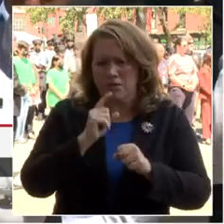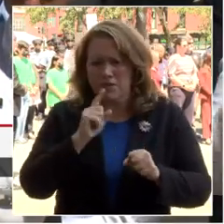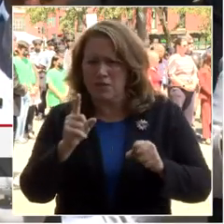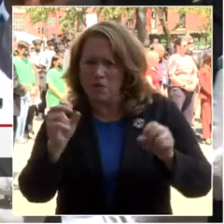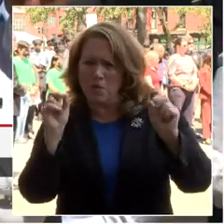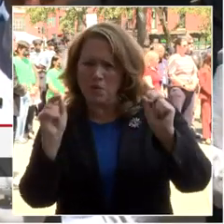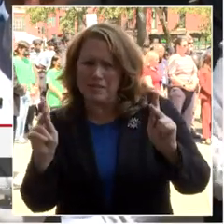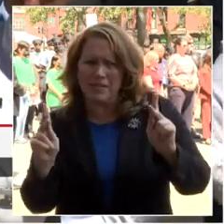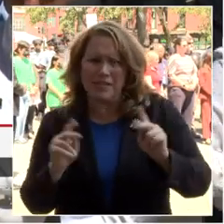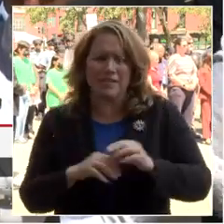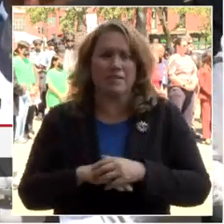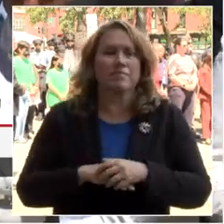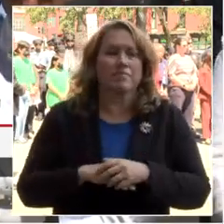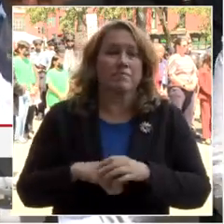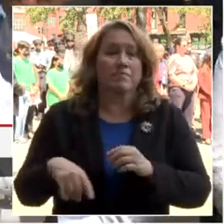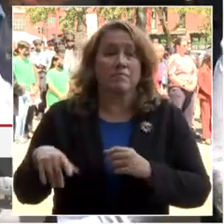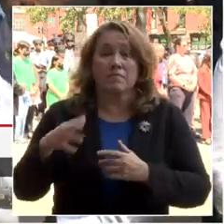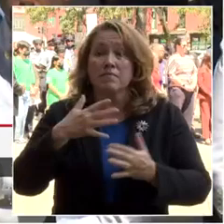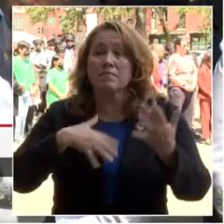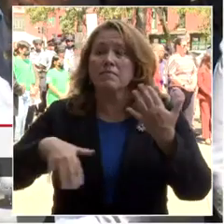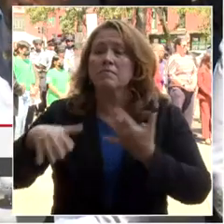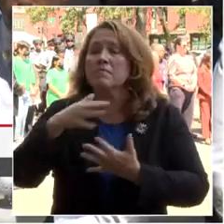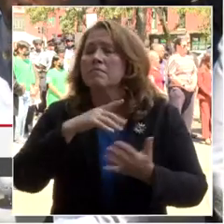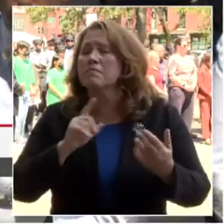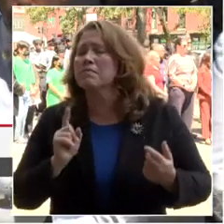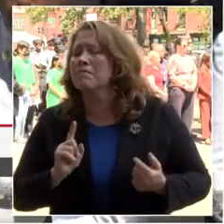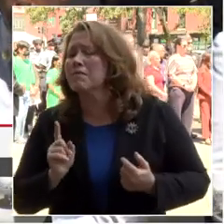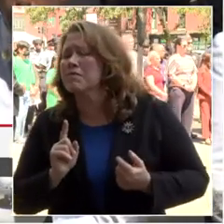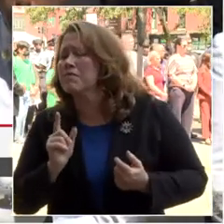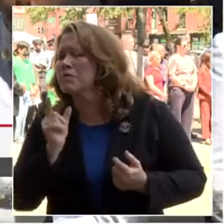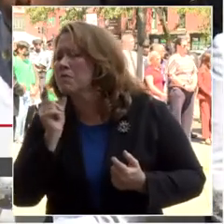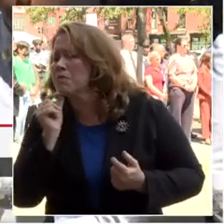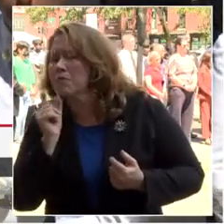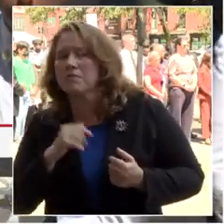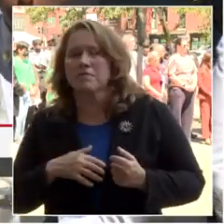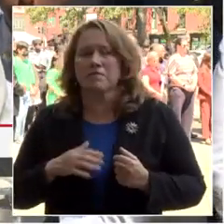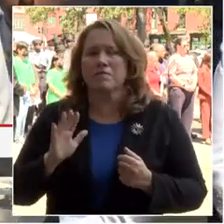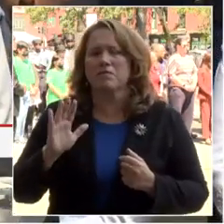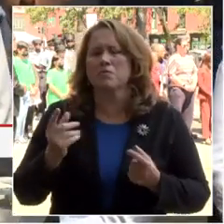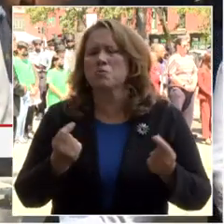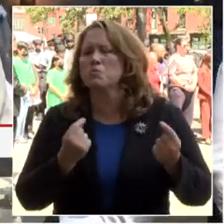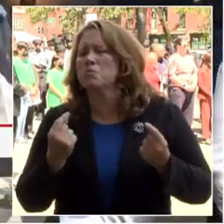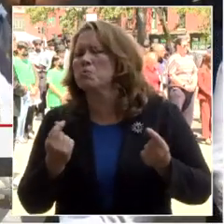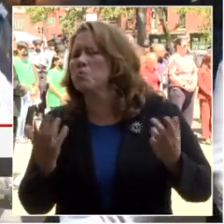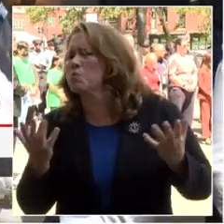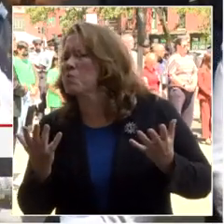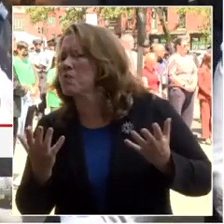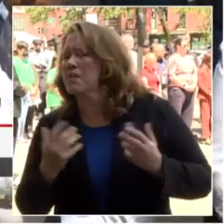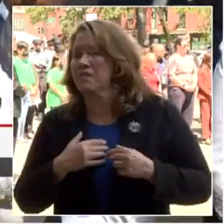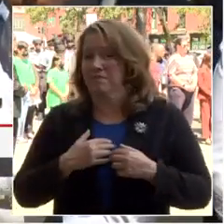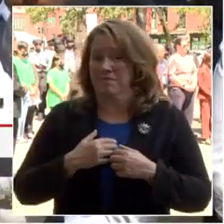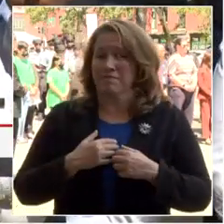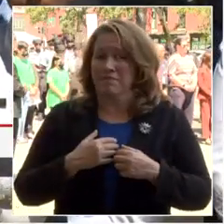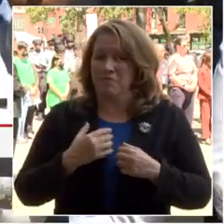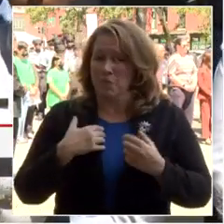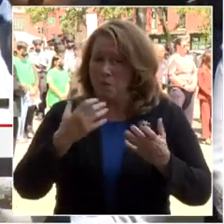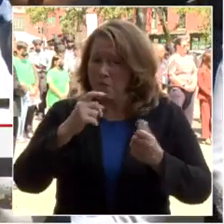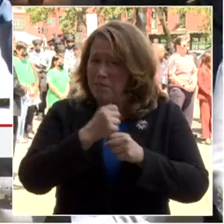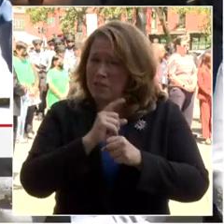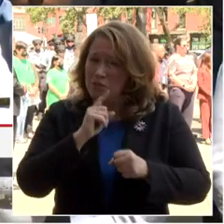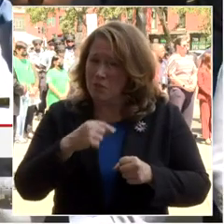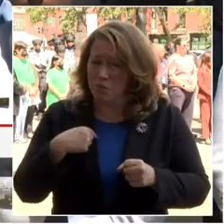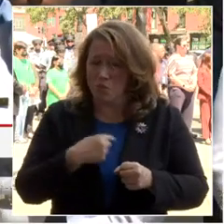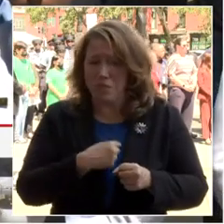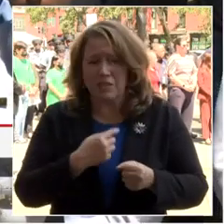who they are with and what they are up to. We want to have a weekend of fun and not tragedy, and